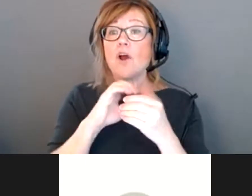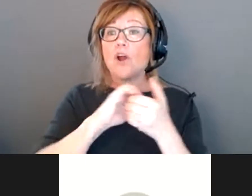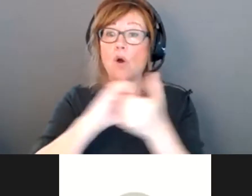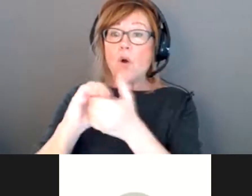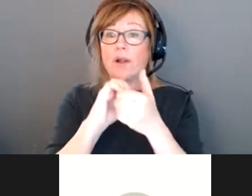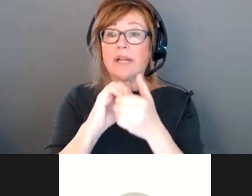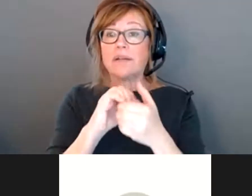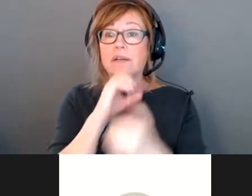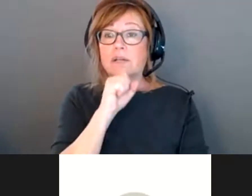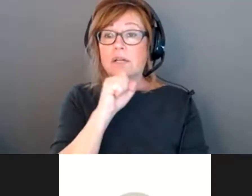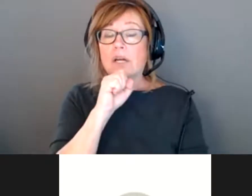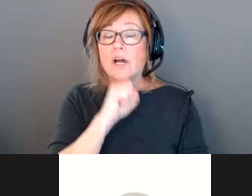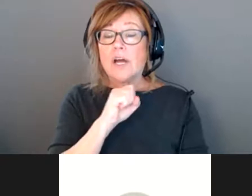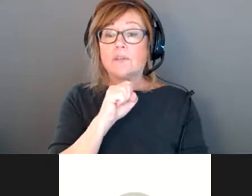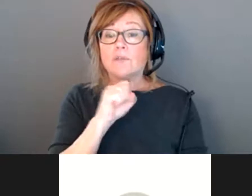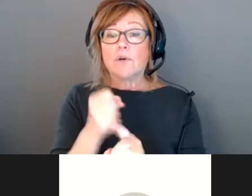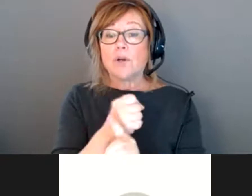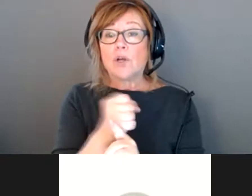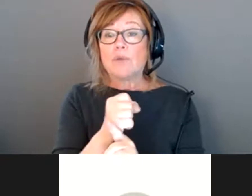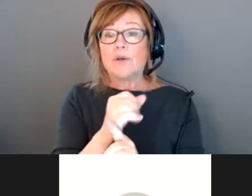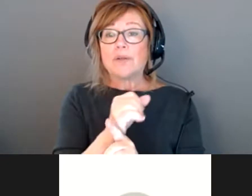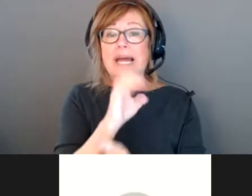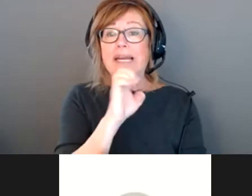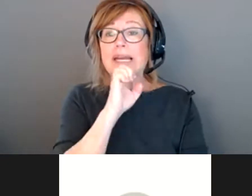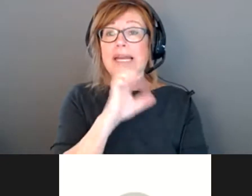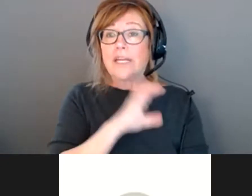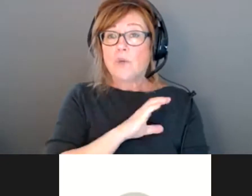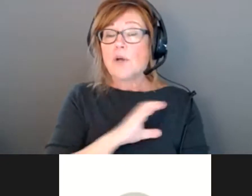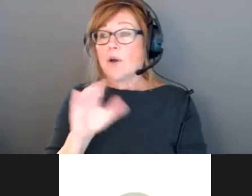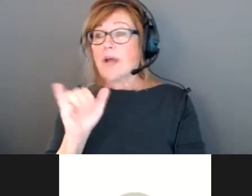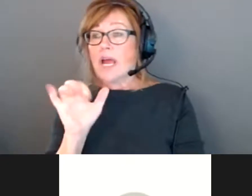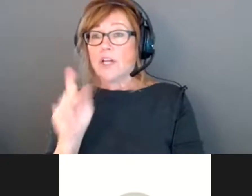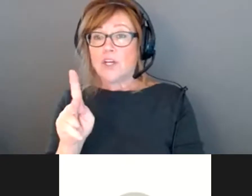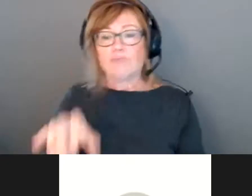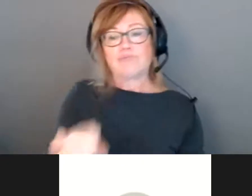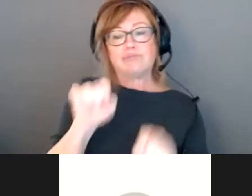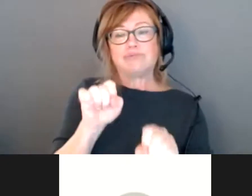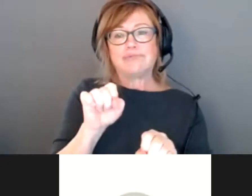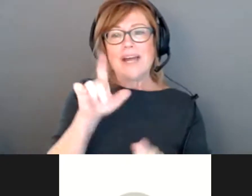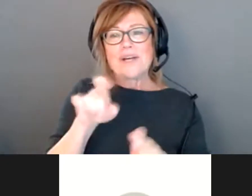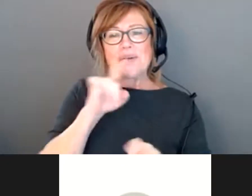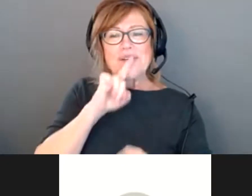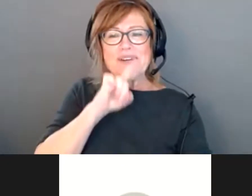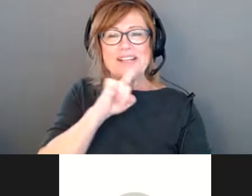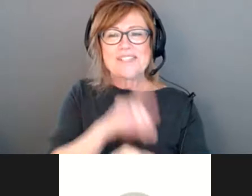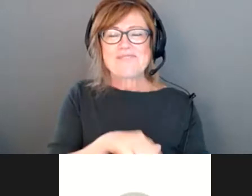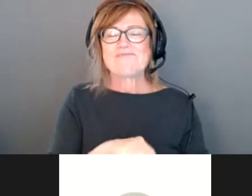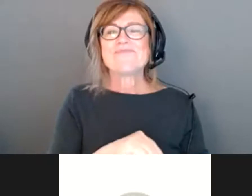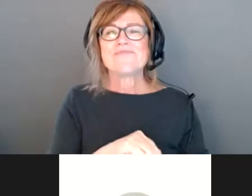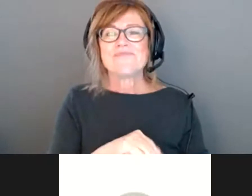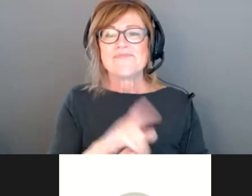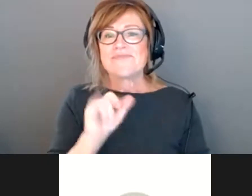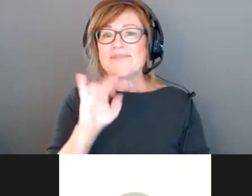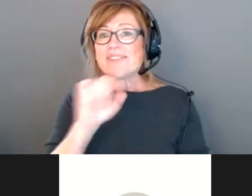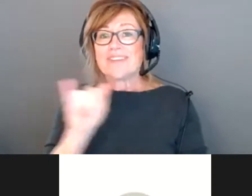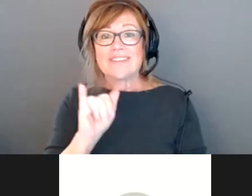in Etobicoke in York. She's going to run the question and answer session. Lisa, you okay?